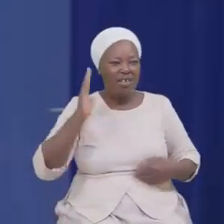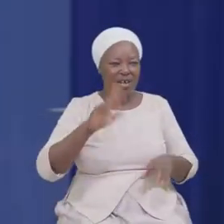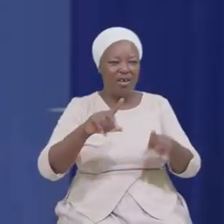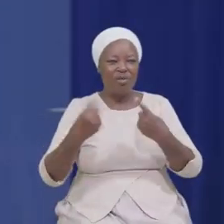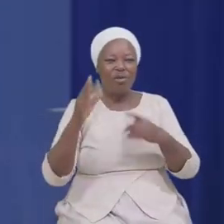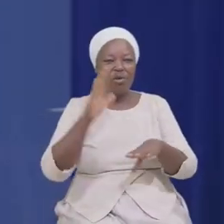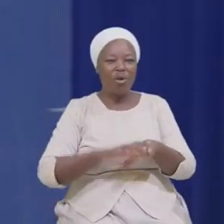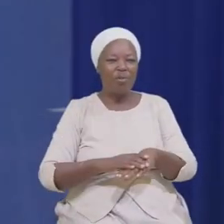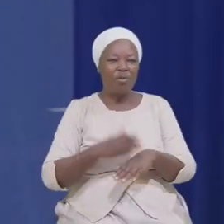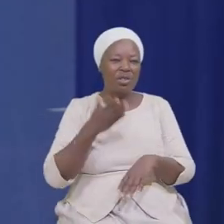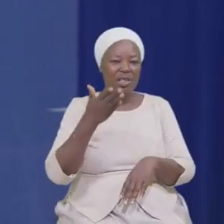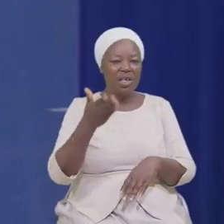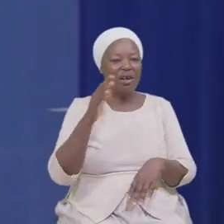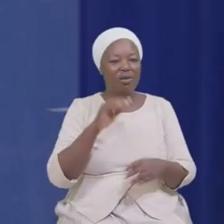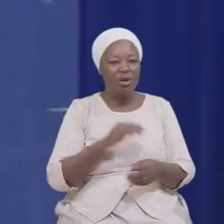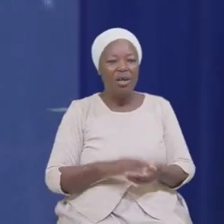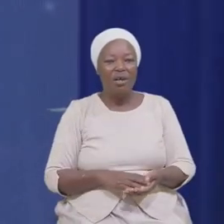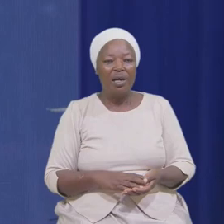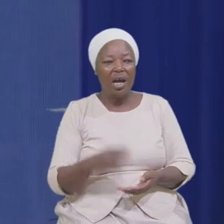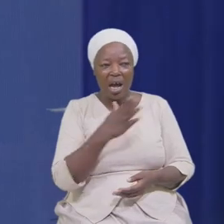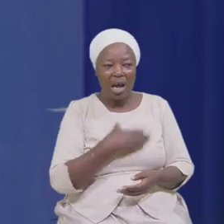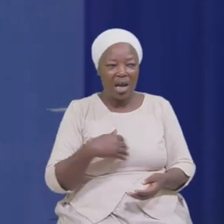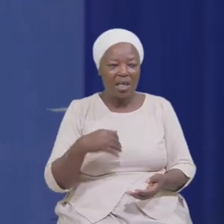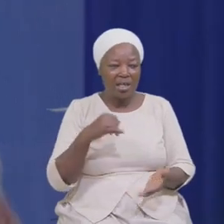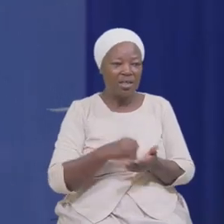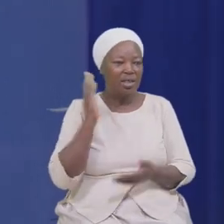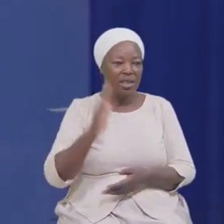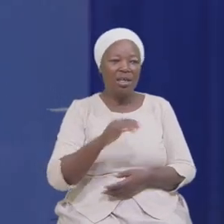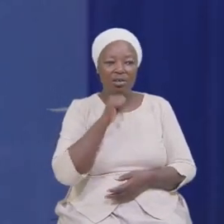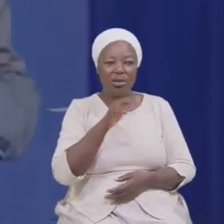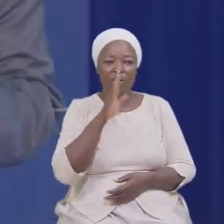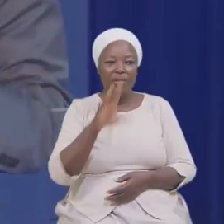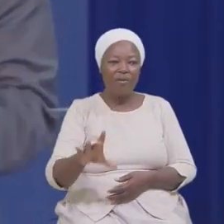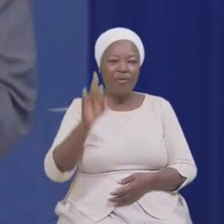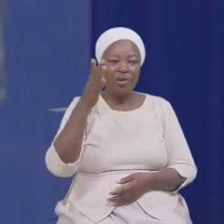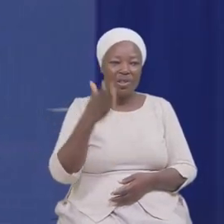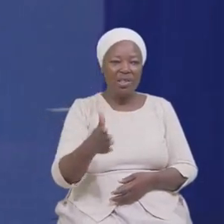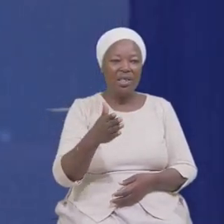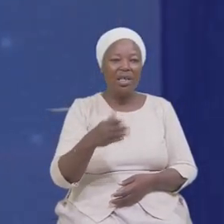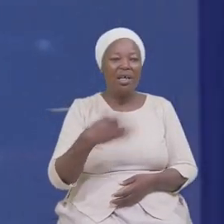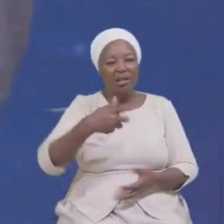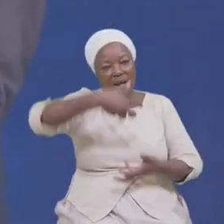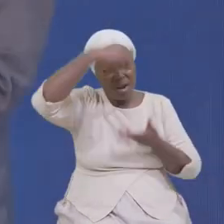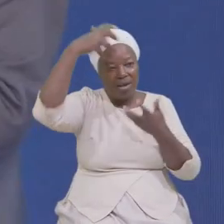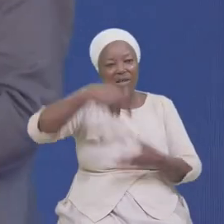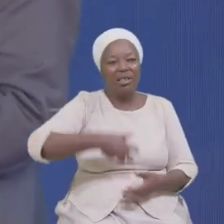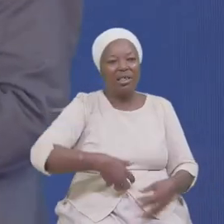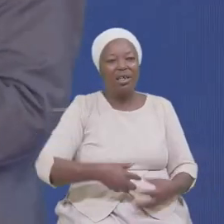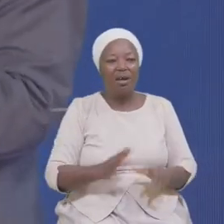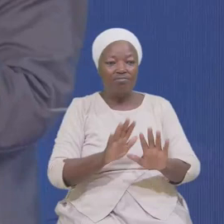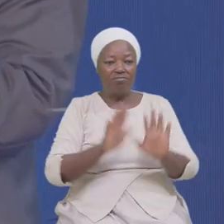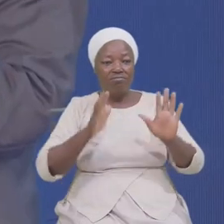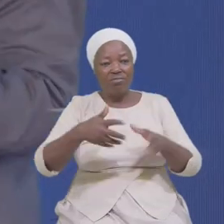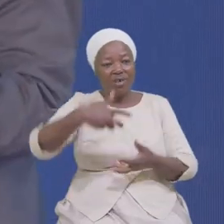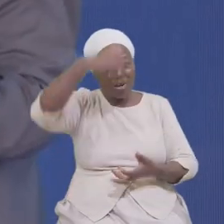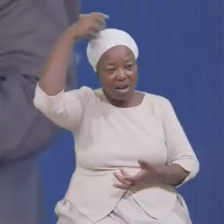up thereon, and shall not be found there. The lions, angry lions, and furious lions,